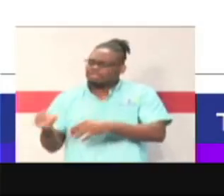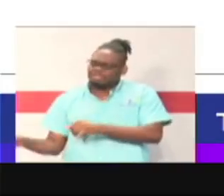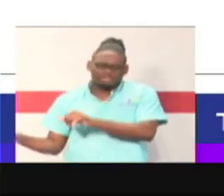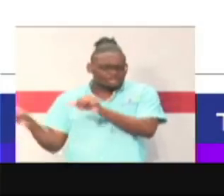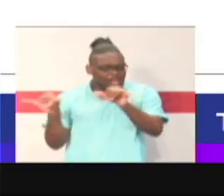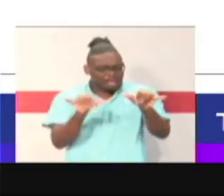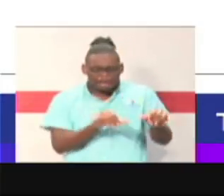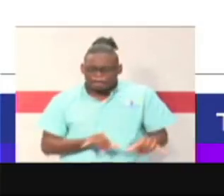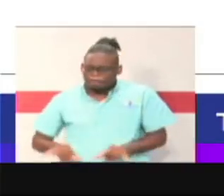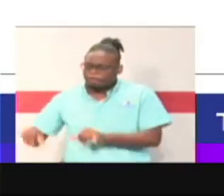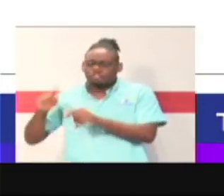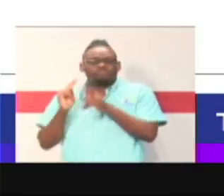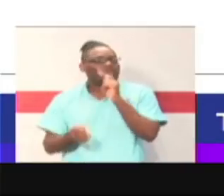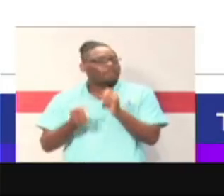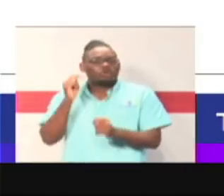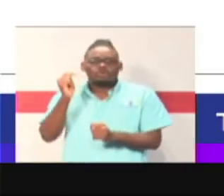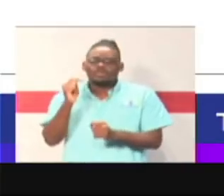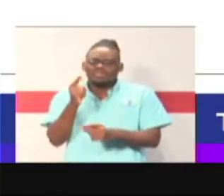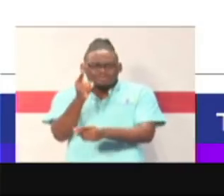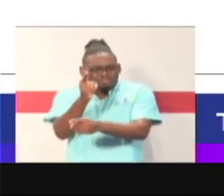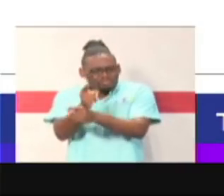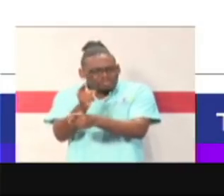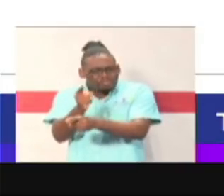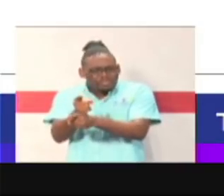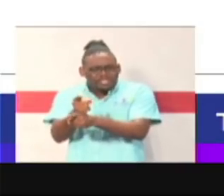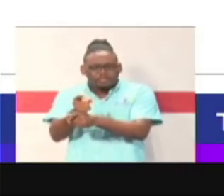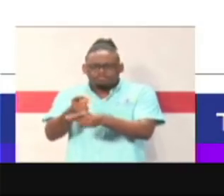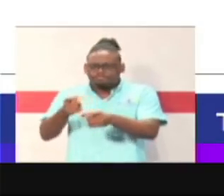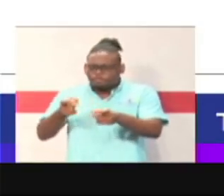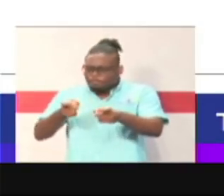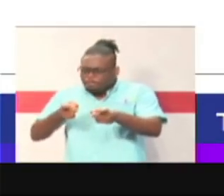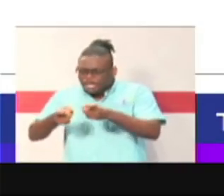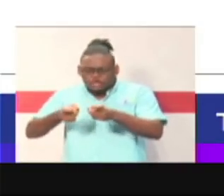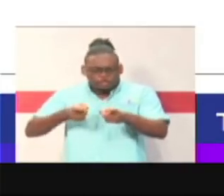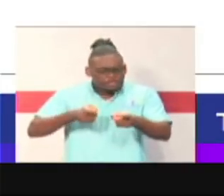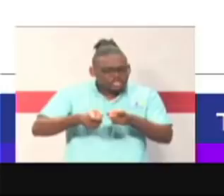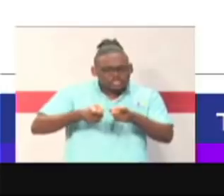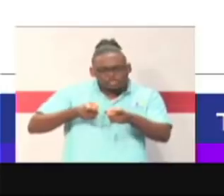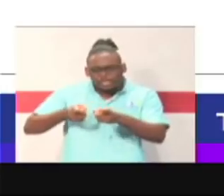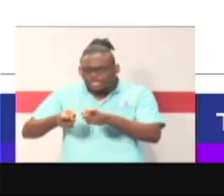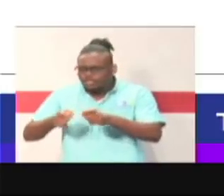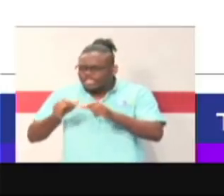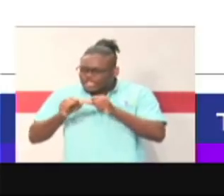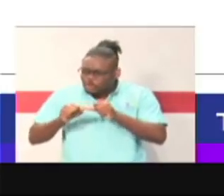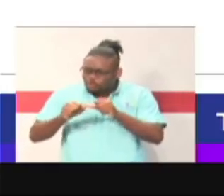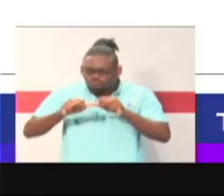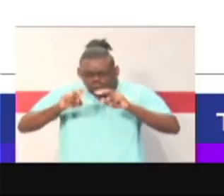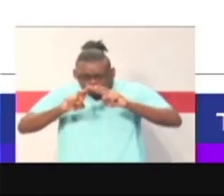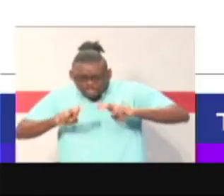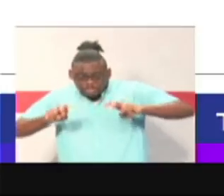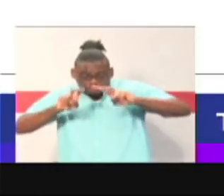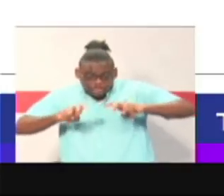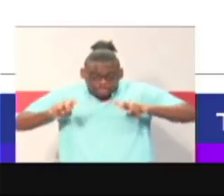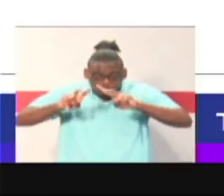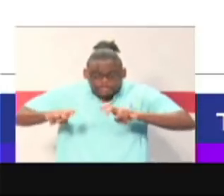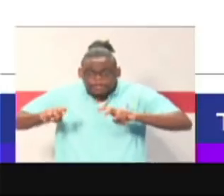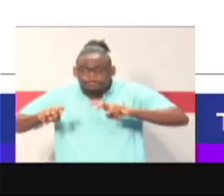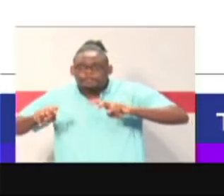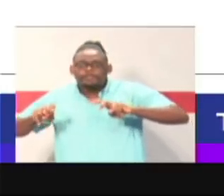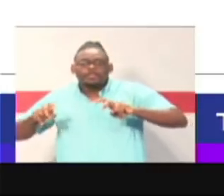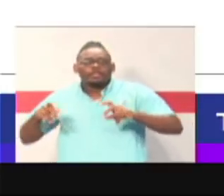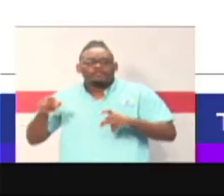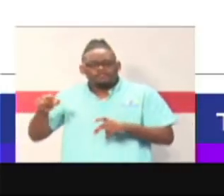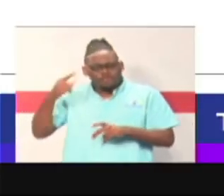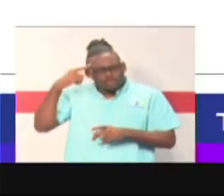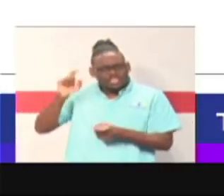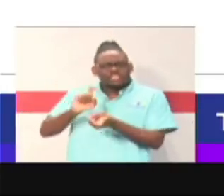highly regulated. It is continuously monitored and reviewed. If there are any changes, we will get back to